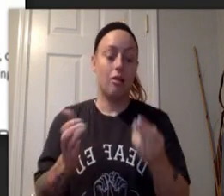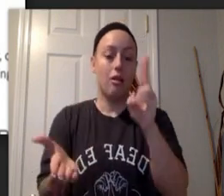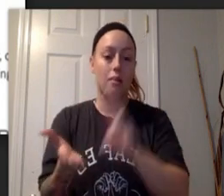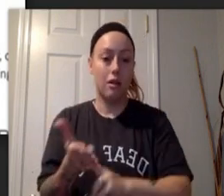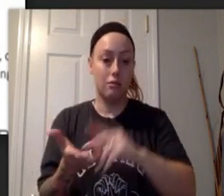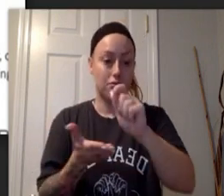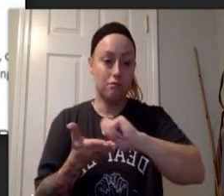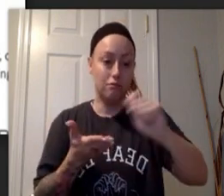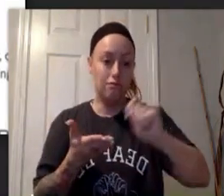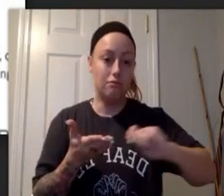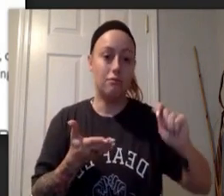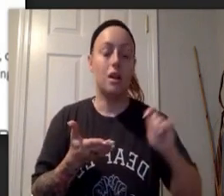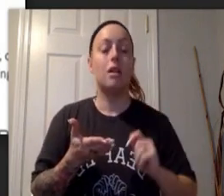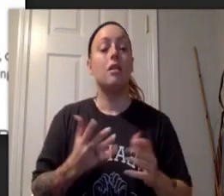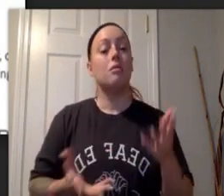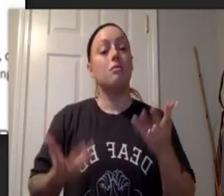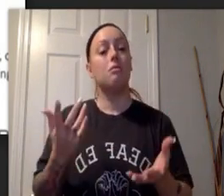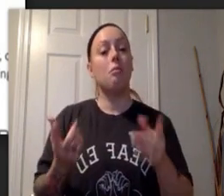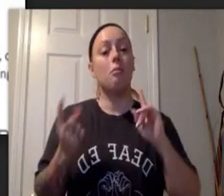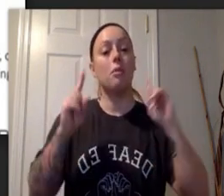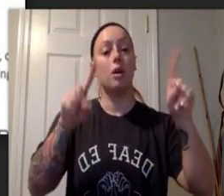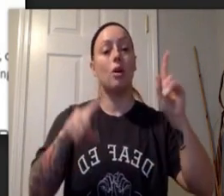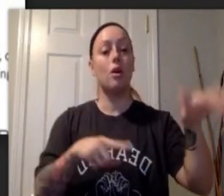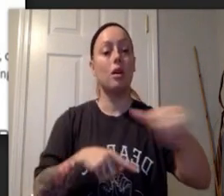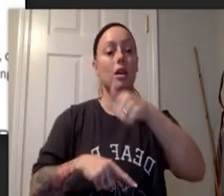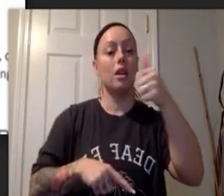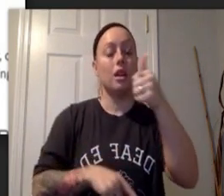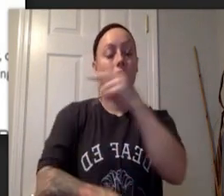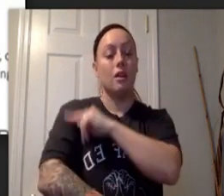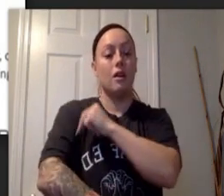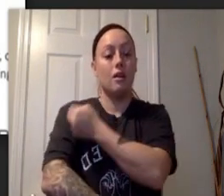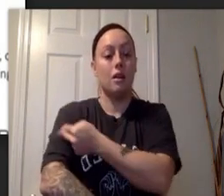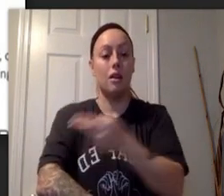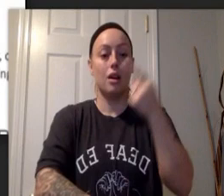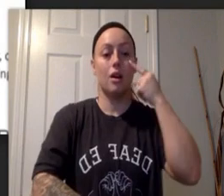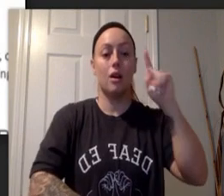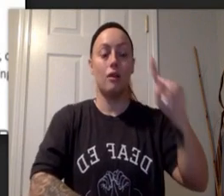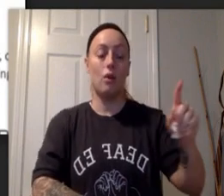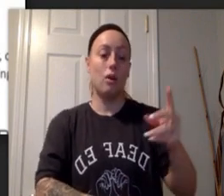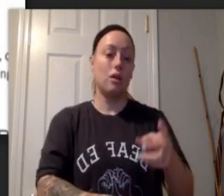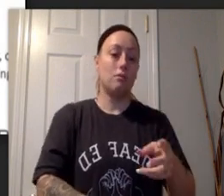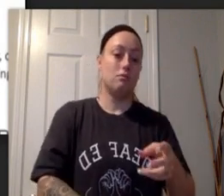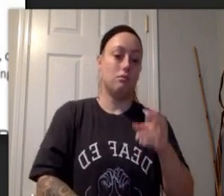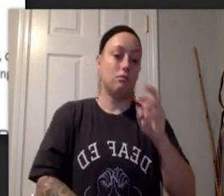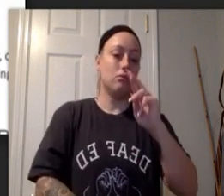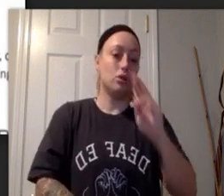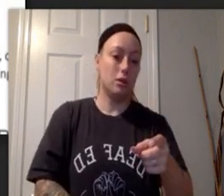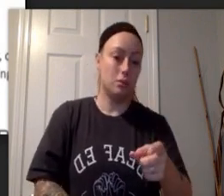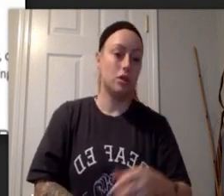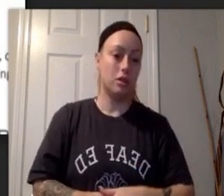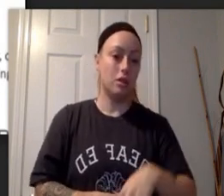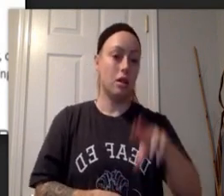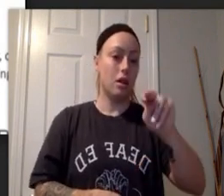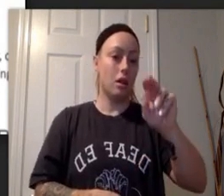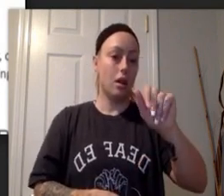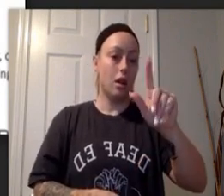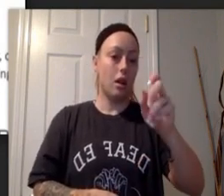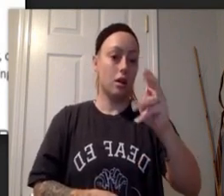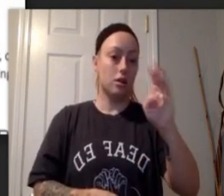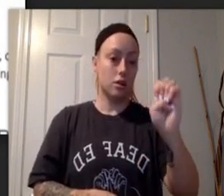go into any pharmacy in the state of Colorado and ask for a prescription of naloxone, and they can give it to you right